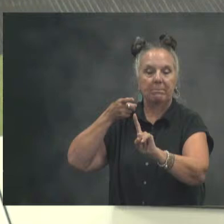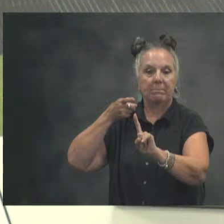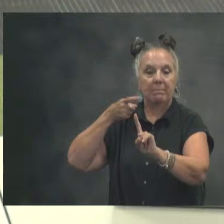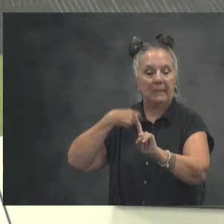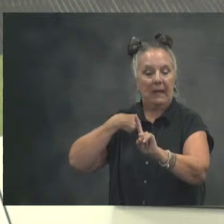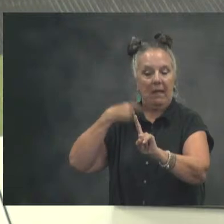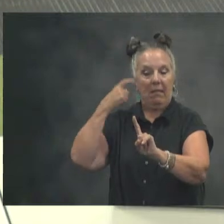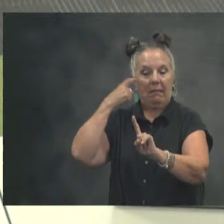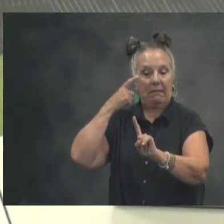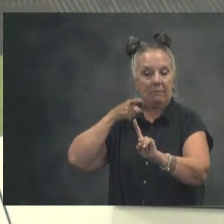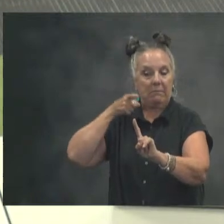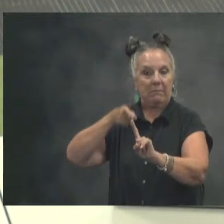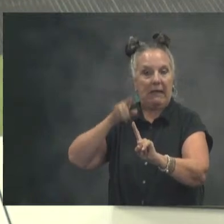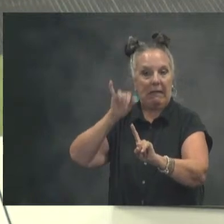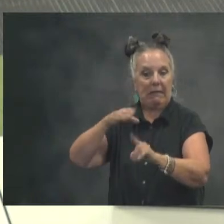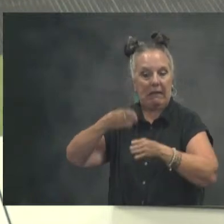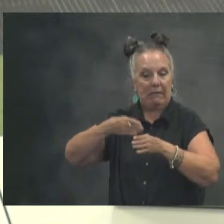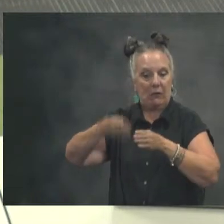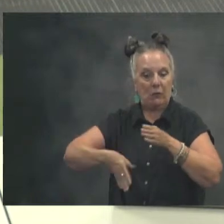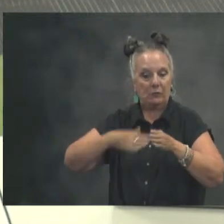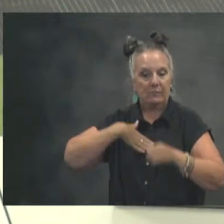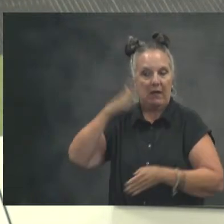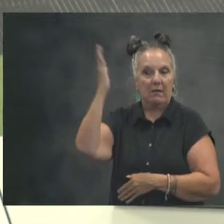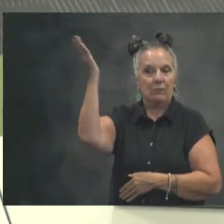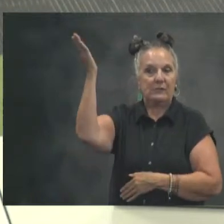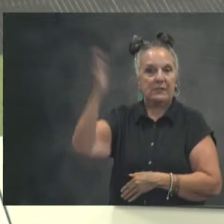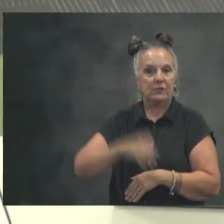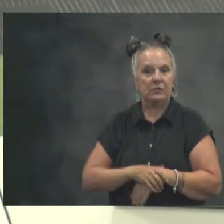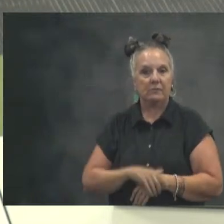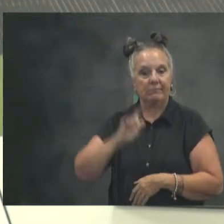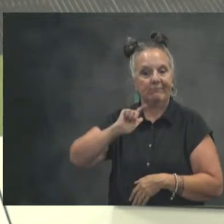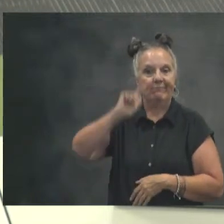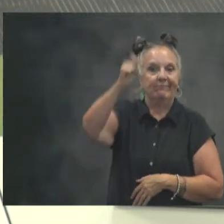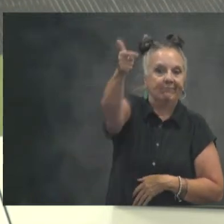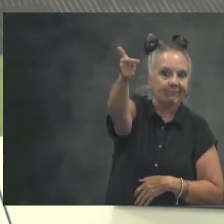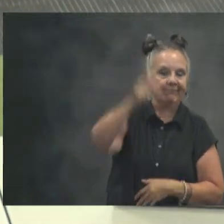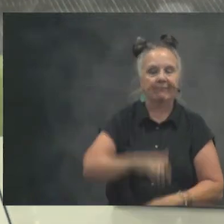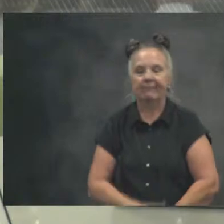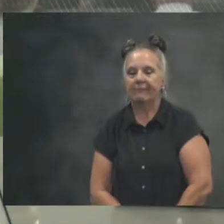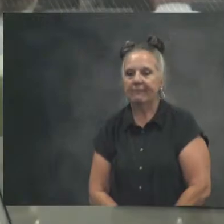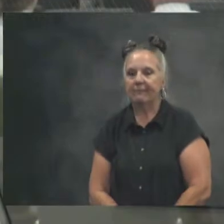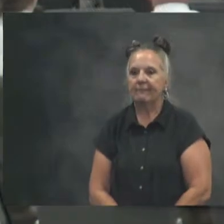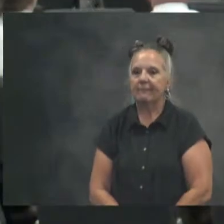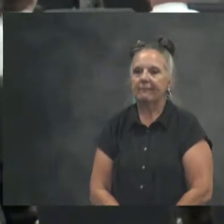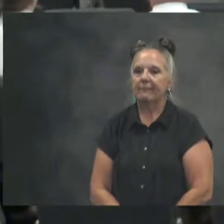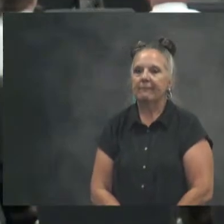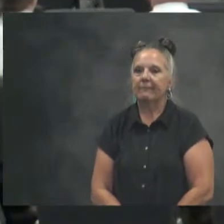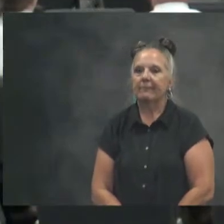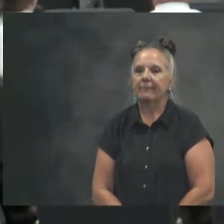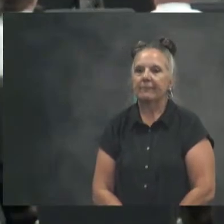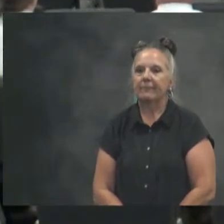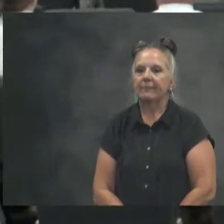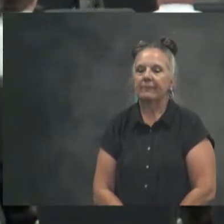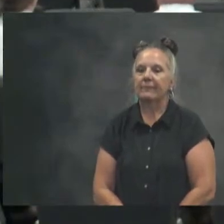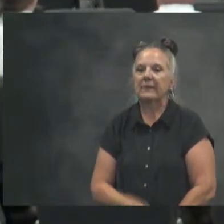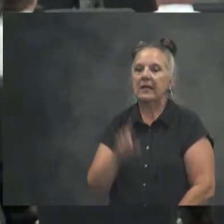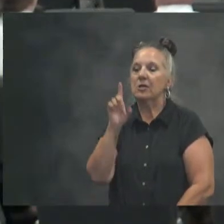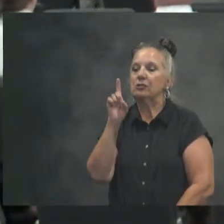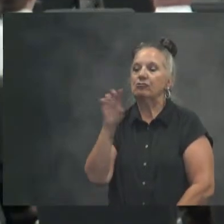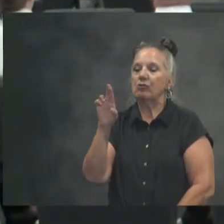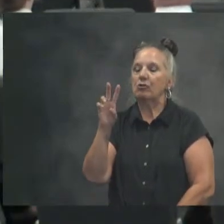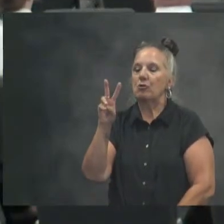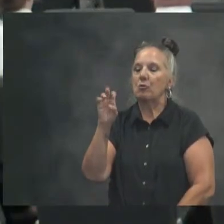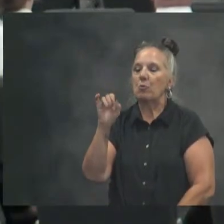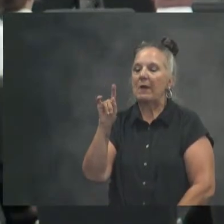think at this point that concludes my presentation. I'll turn it back over to you, Dr. Sabine. Thank you, Dr. Webster. As you see,